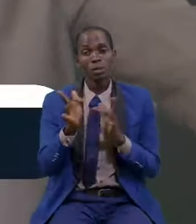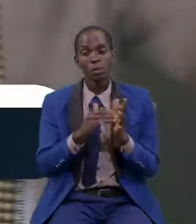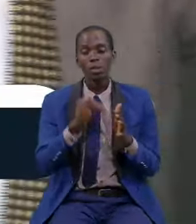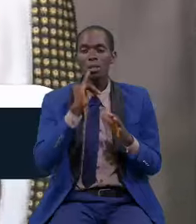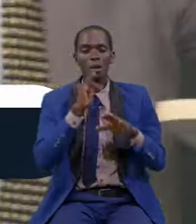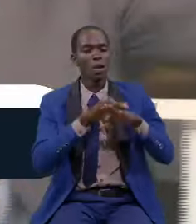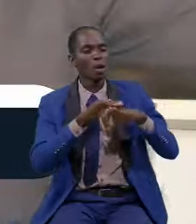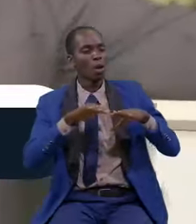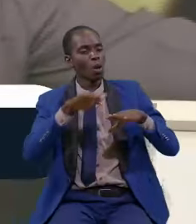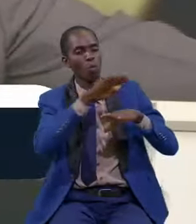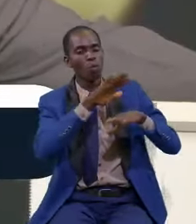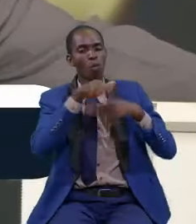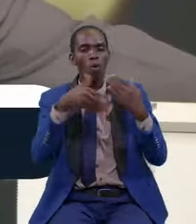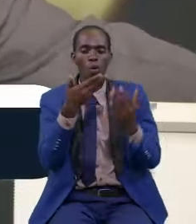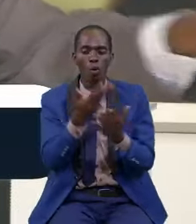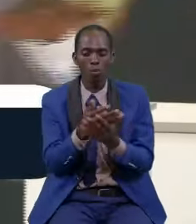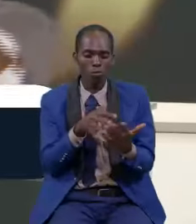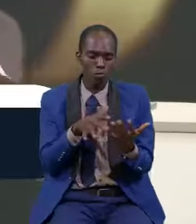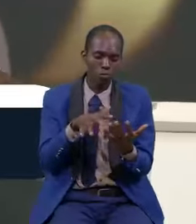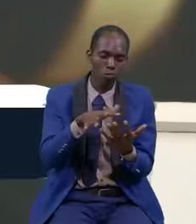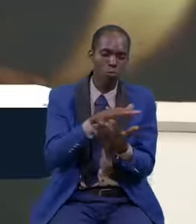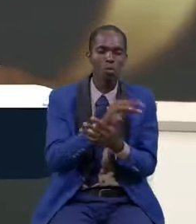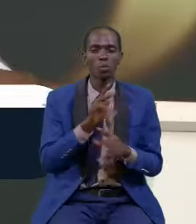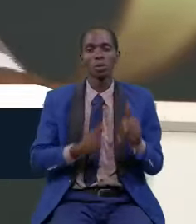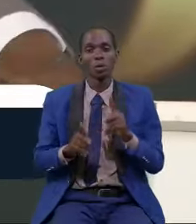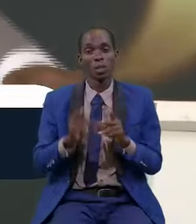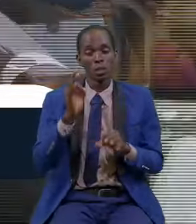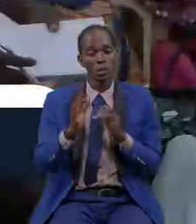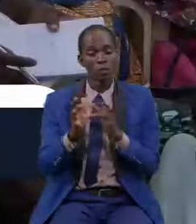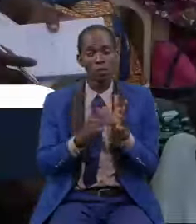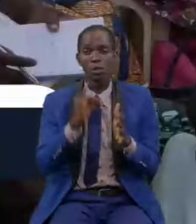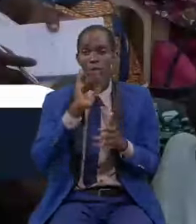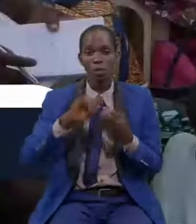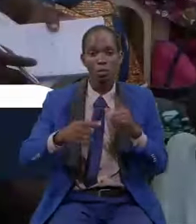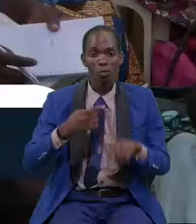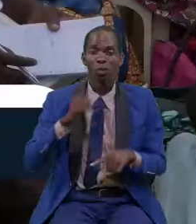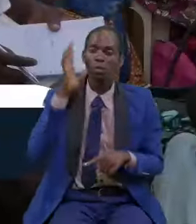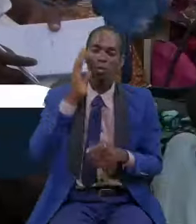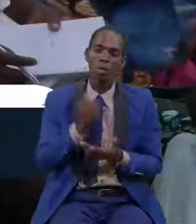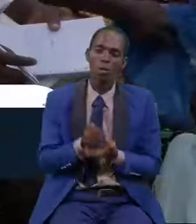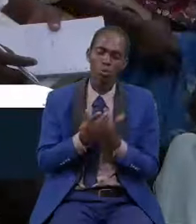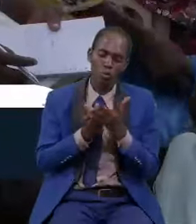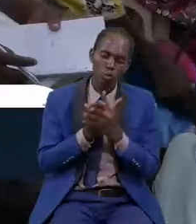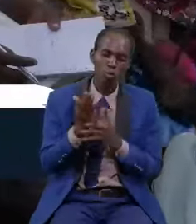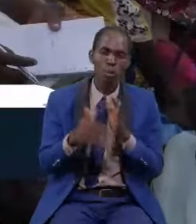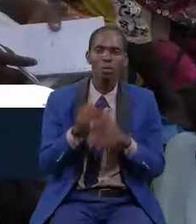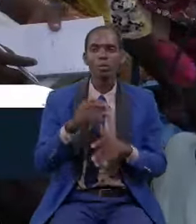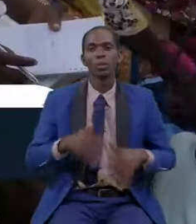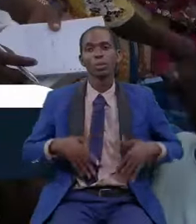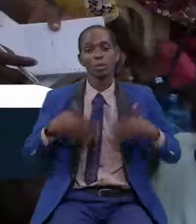this Jesus, your friend, he will see you through life. Today,